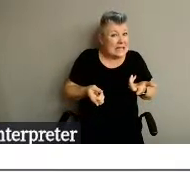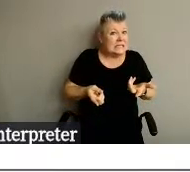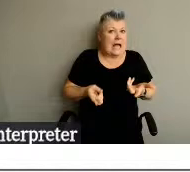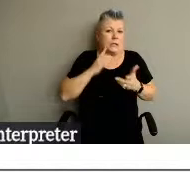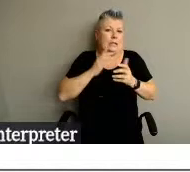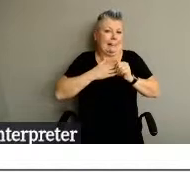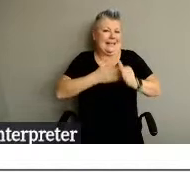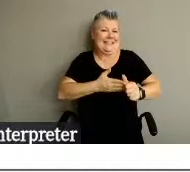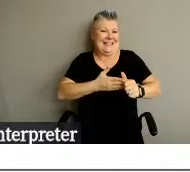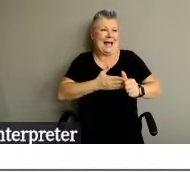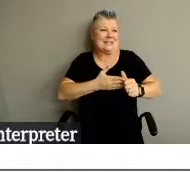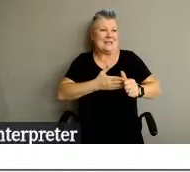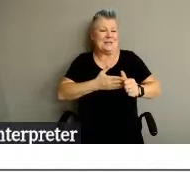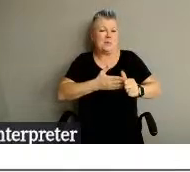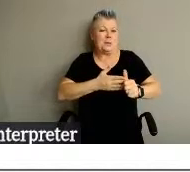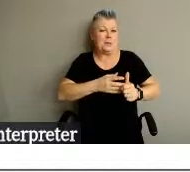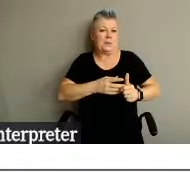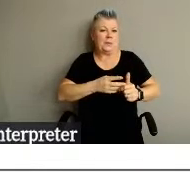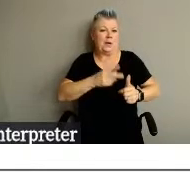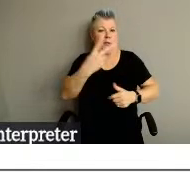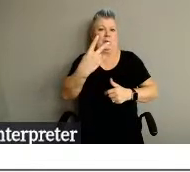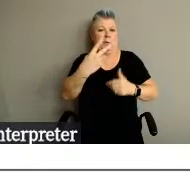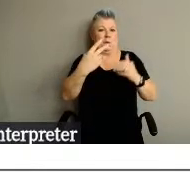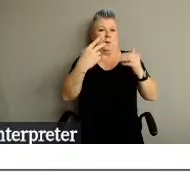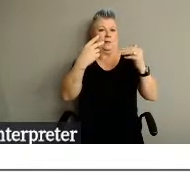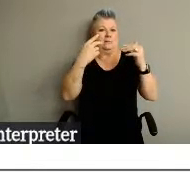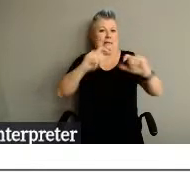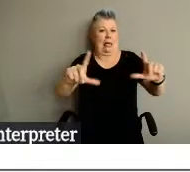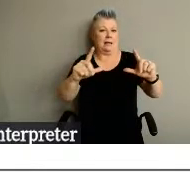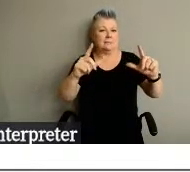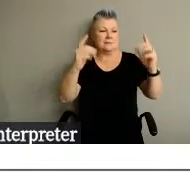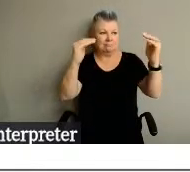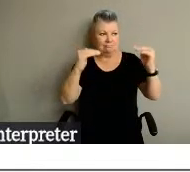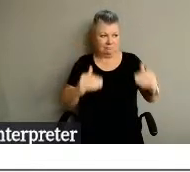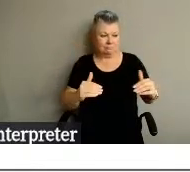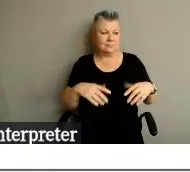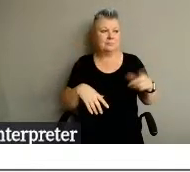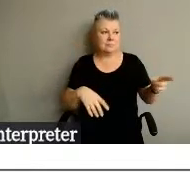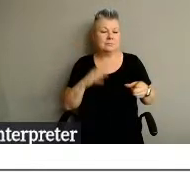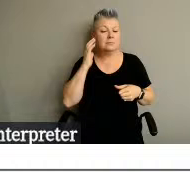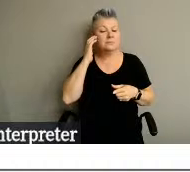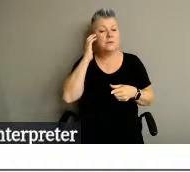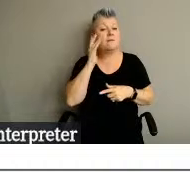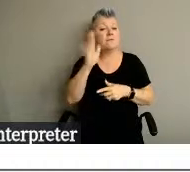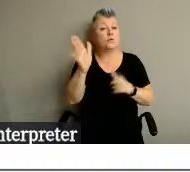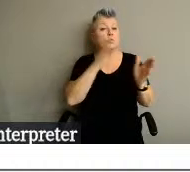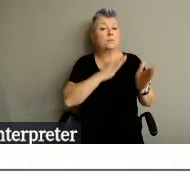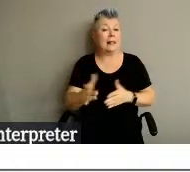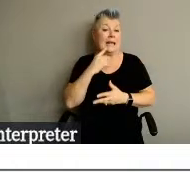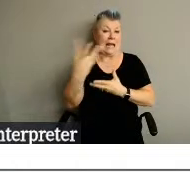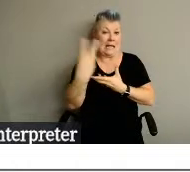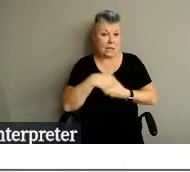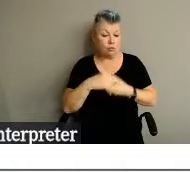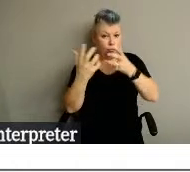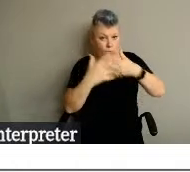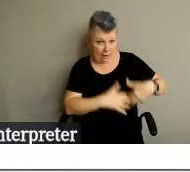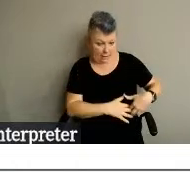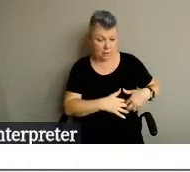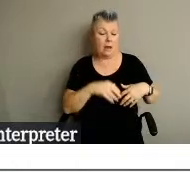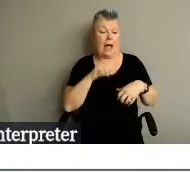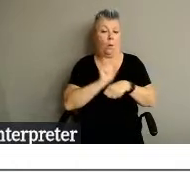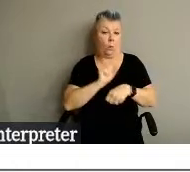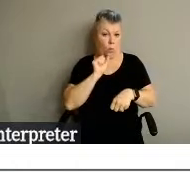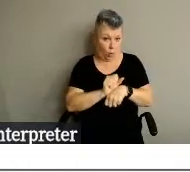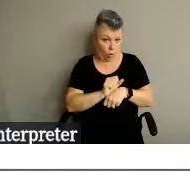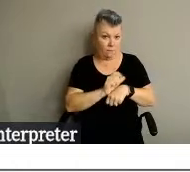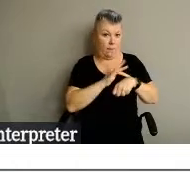slide after, 2 slides away from here with that future planning of even integrating some of our work for early childhood into other